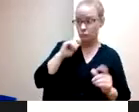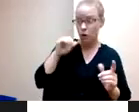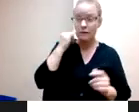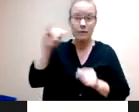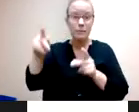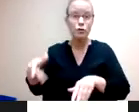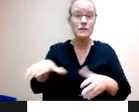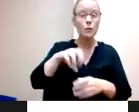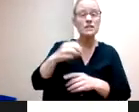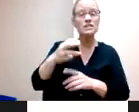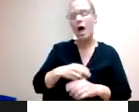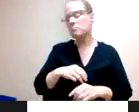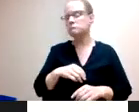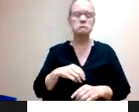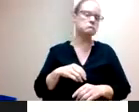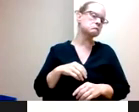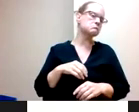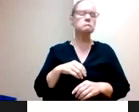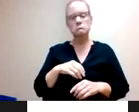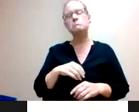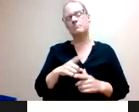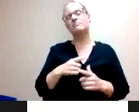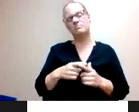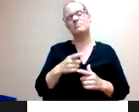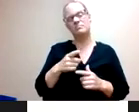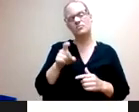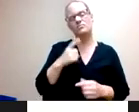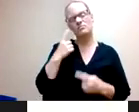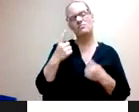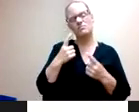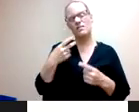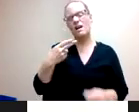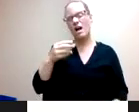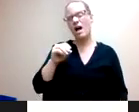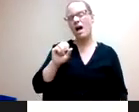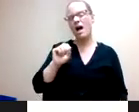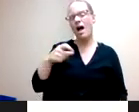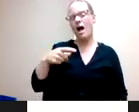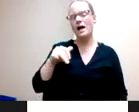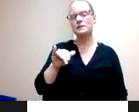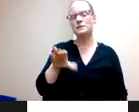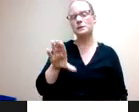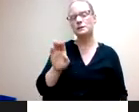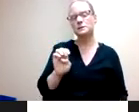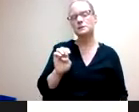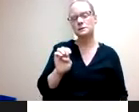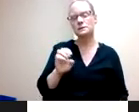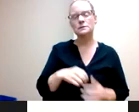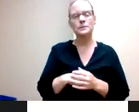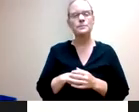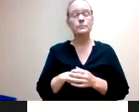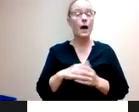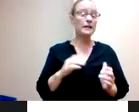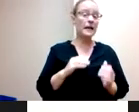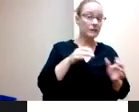surprised? And if in fact I can say, no, I wouldn't be surprised, I should think about hospice therapy besides thinking about advanced